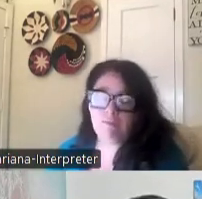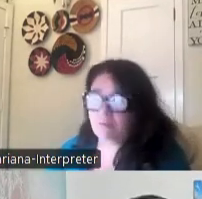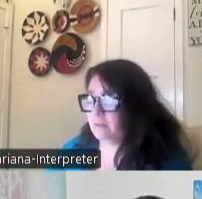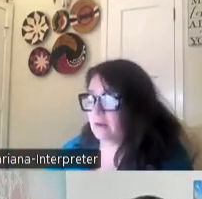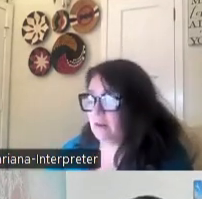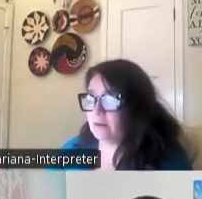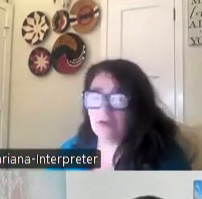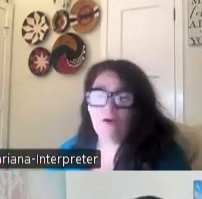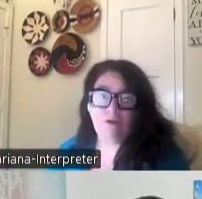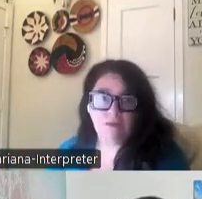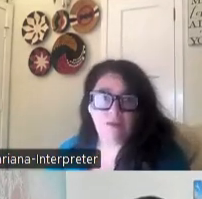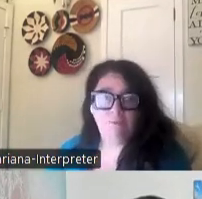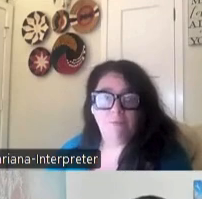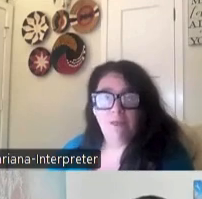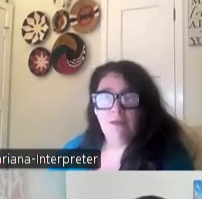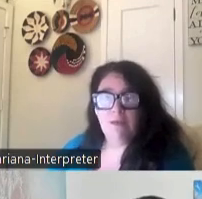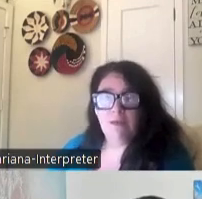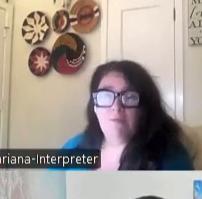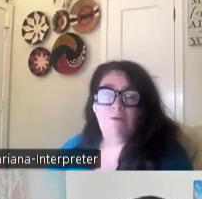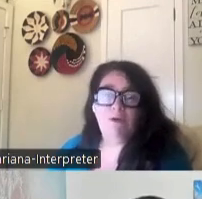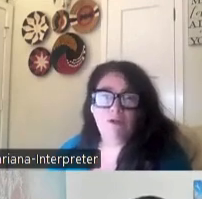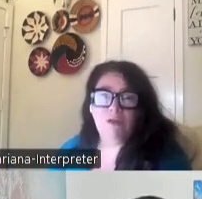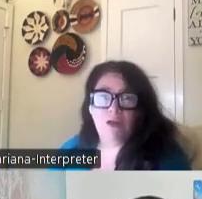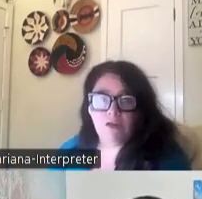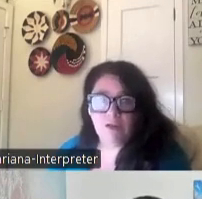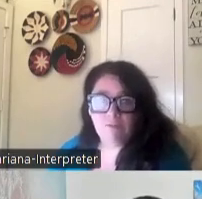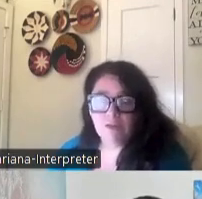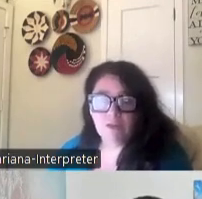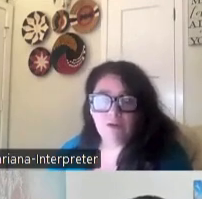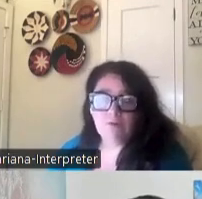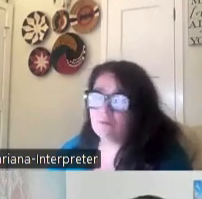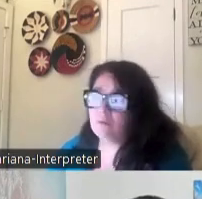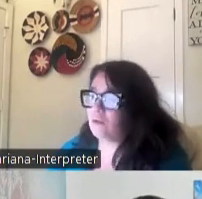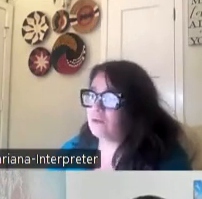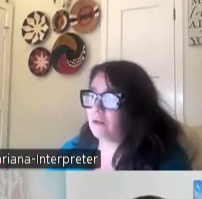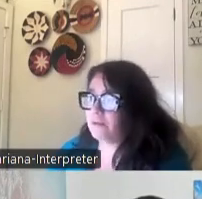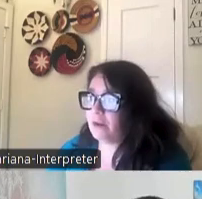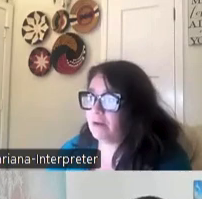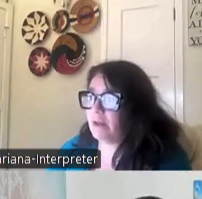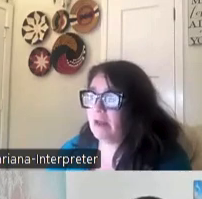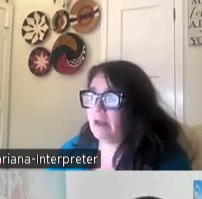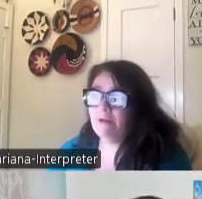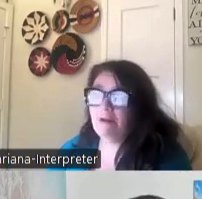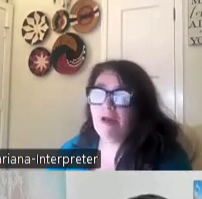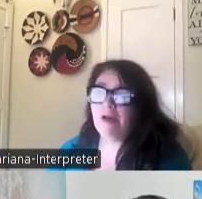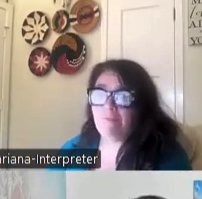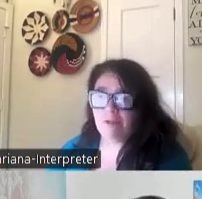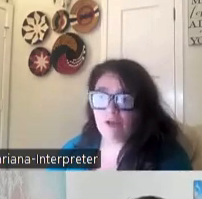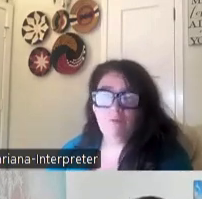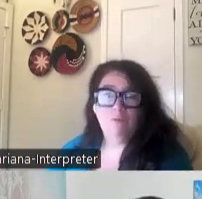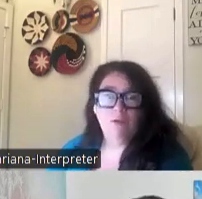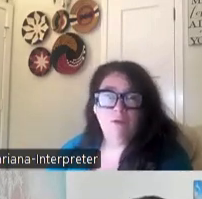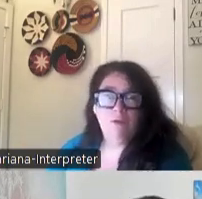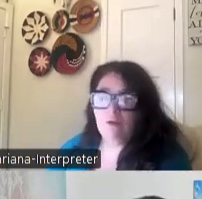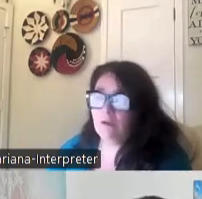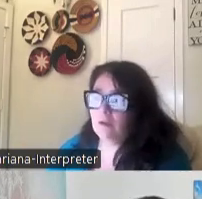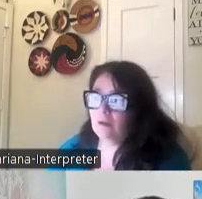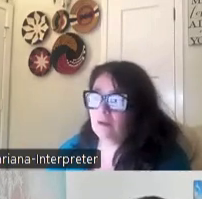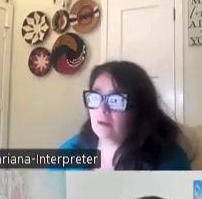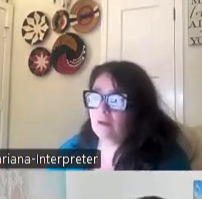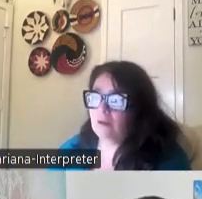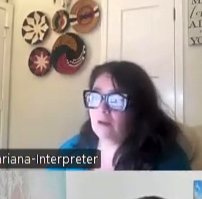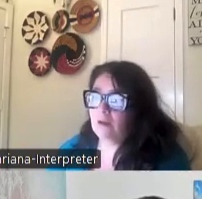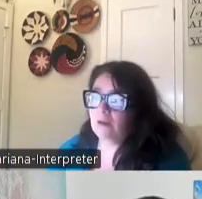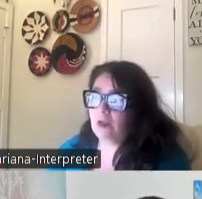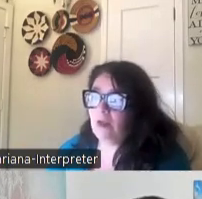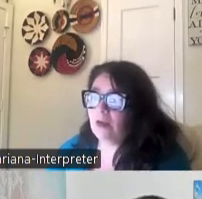And we have seen that the warming we've observed in California is generally faster across inland areas and at higher elevations